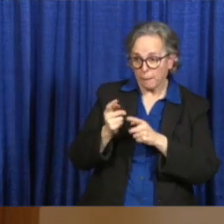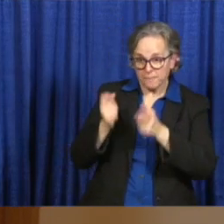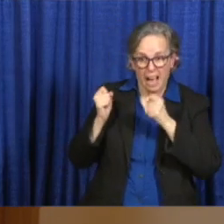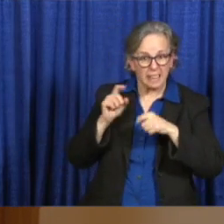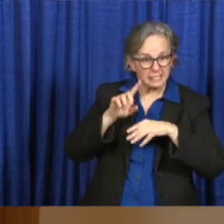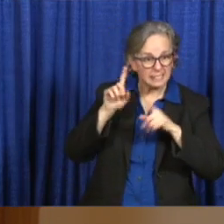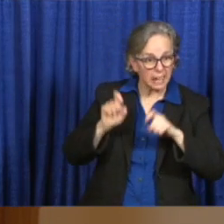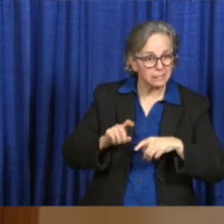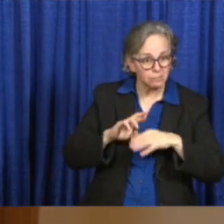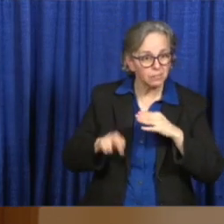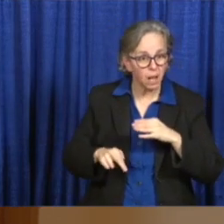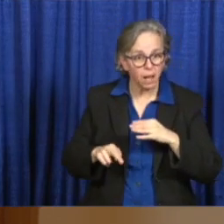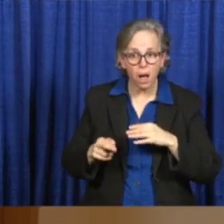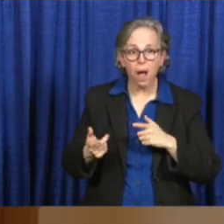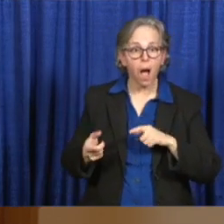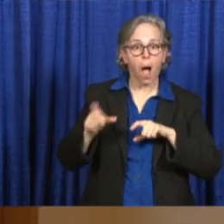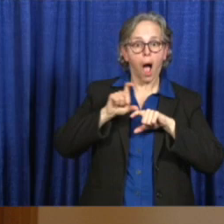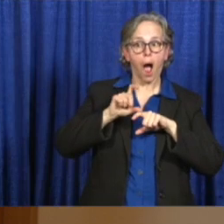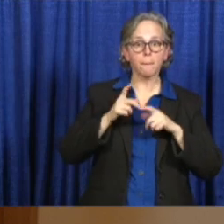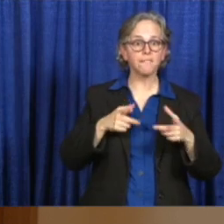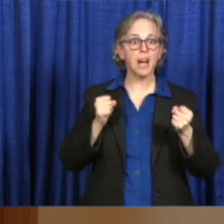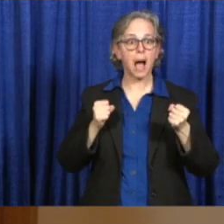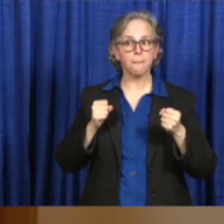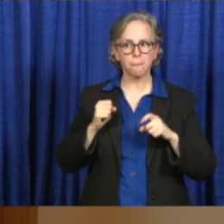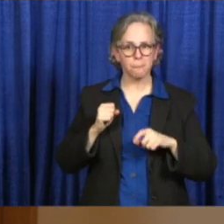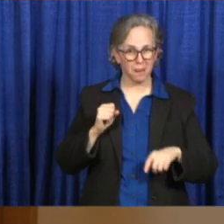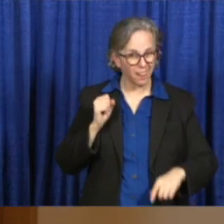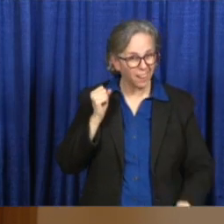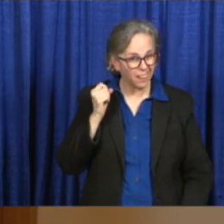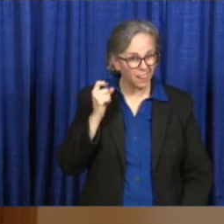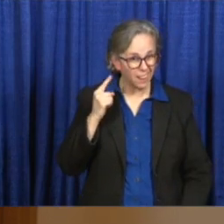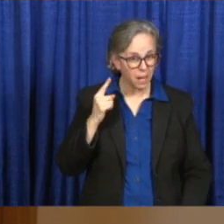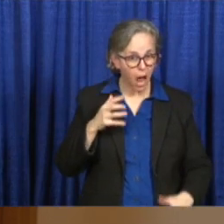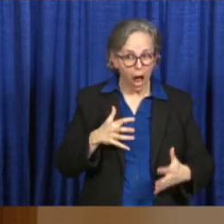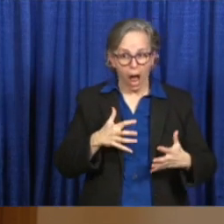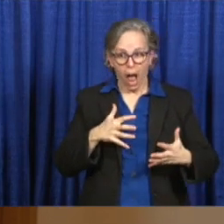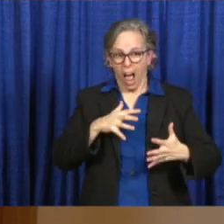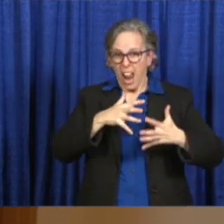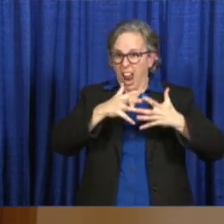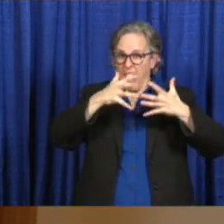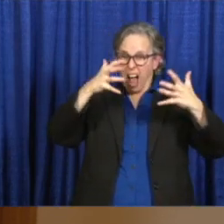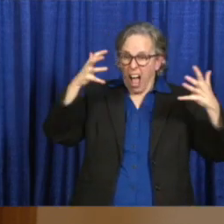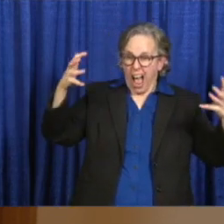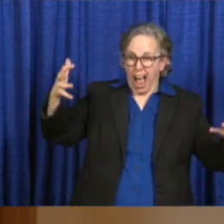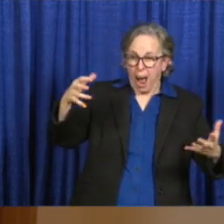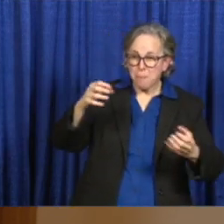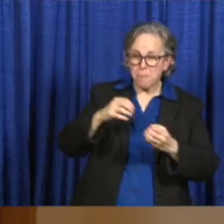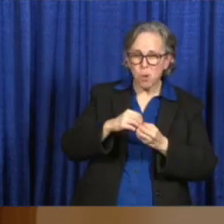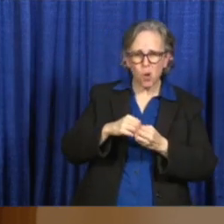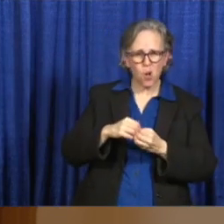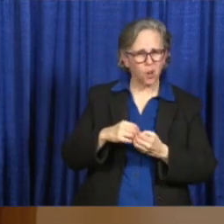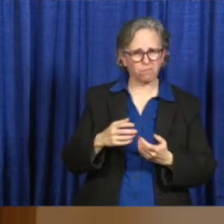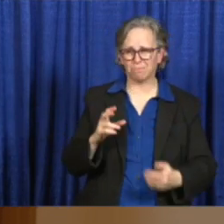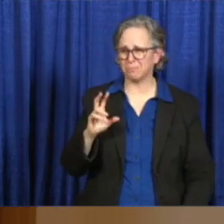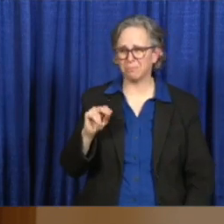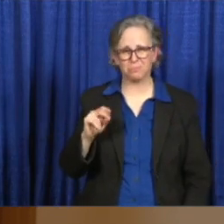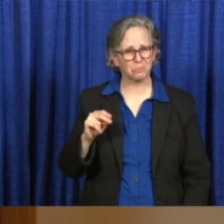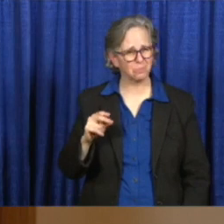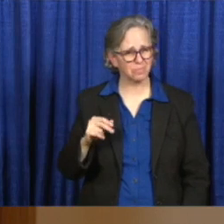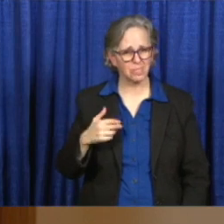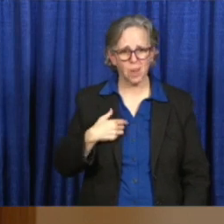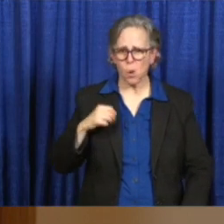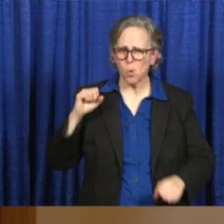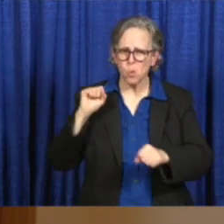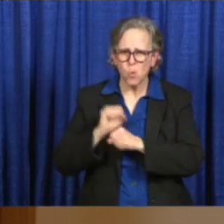It makes it go faster, but it doesn't give us a huge volume more. I will work very hard to get you some numbers